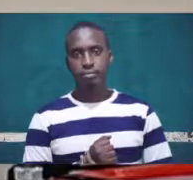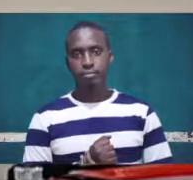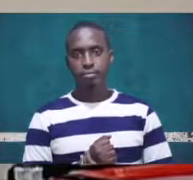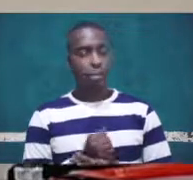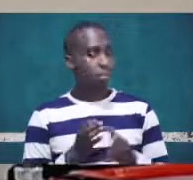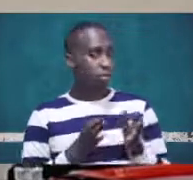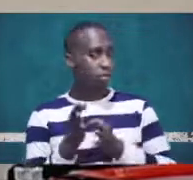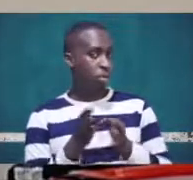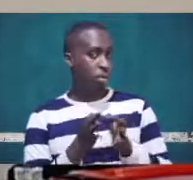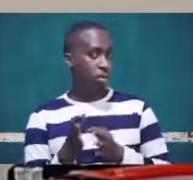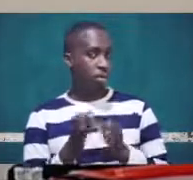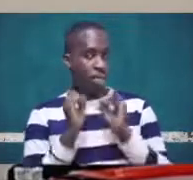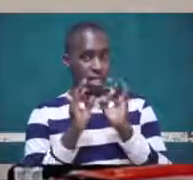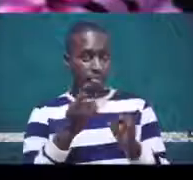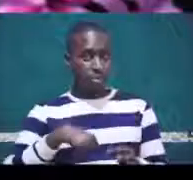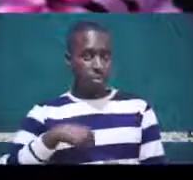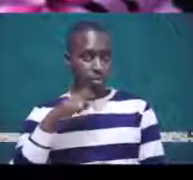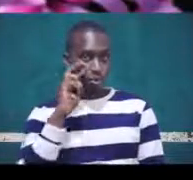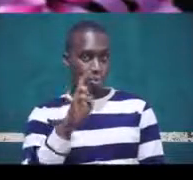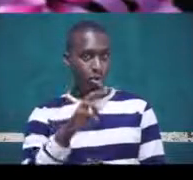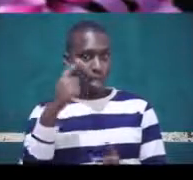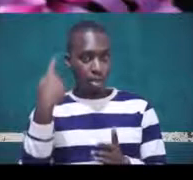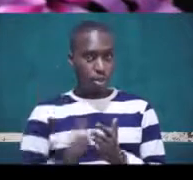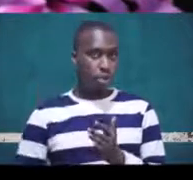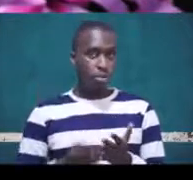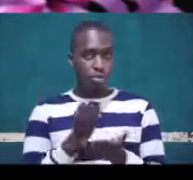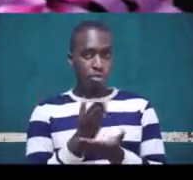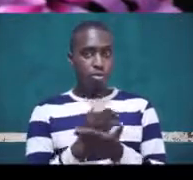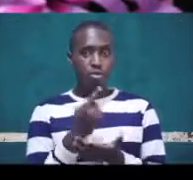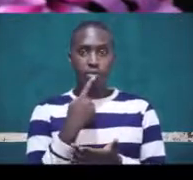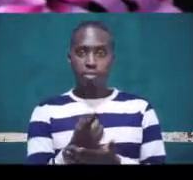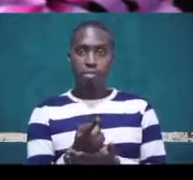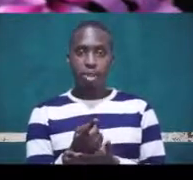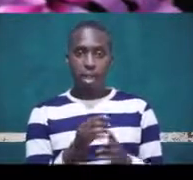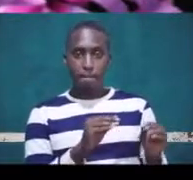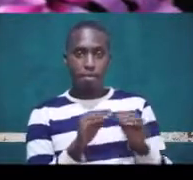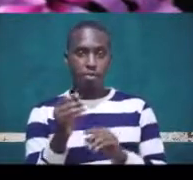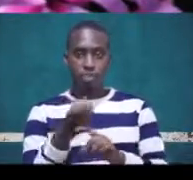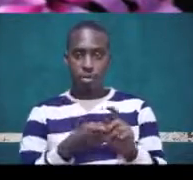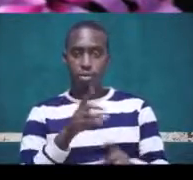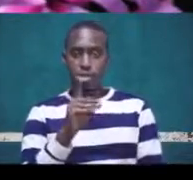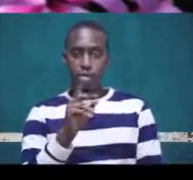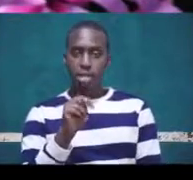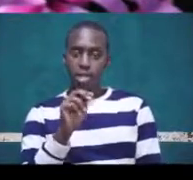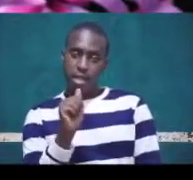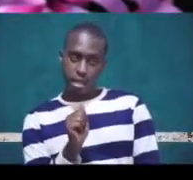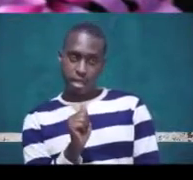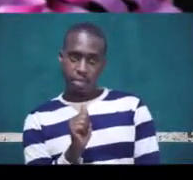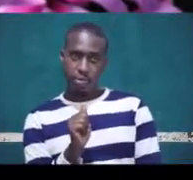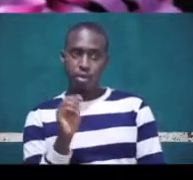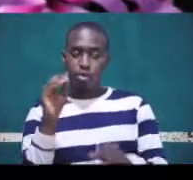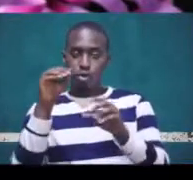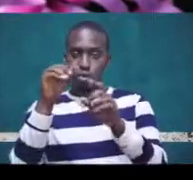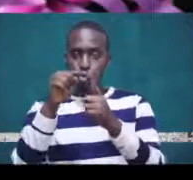Meaning that if we look at what we just mentioned, that moving from the DNA